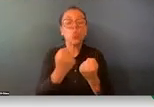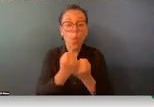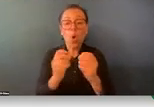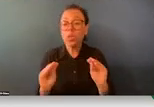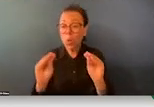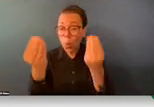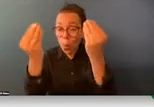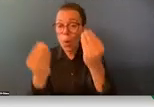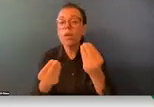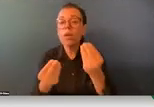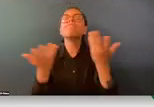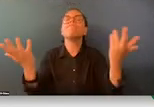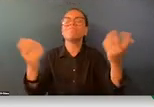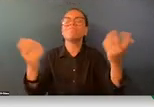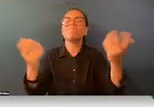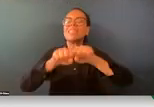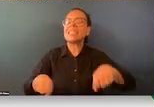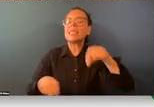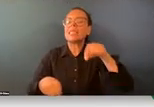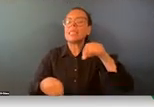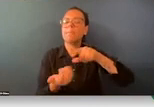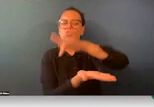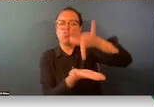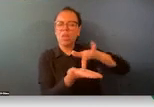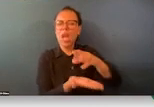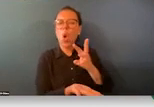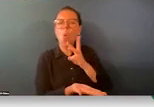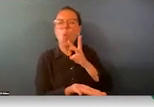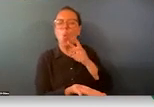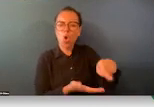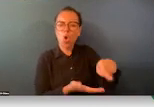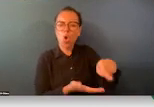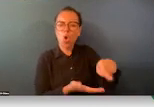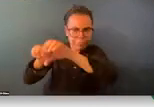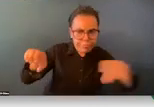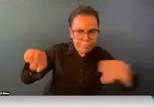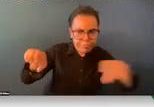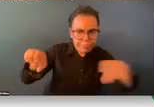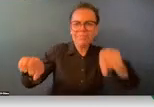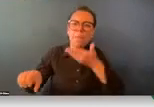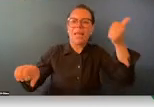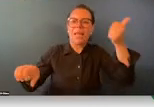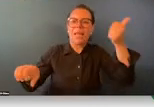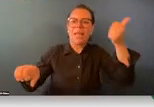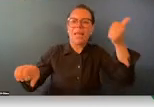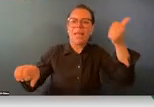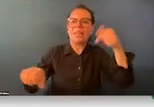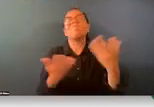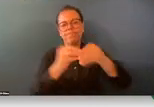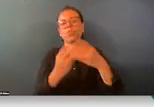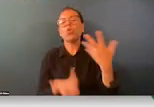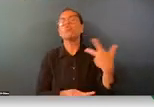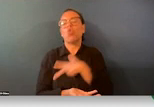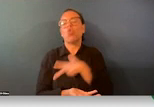improved water sources, investing in water infrastructure, and changing social norms around water collection. Also,